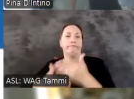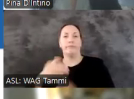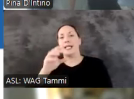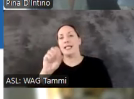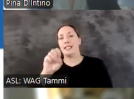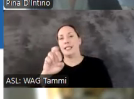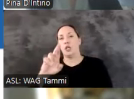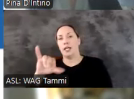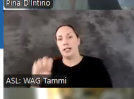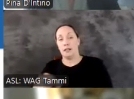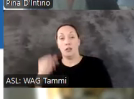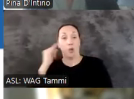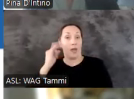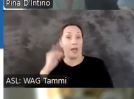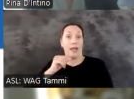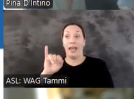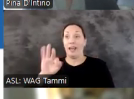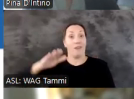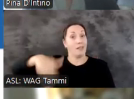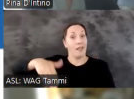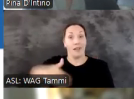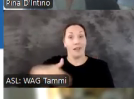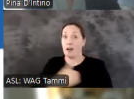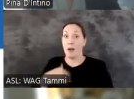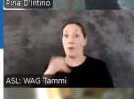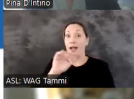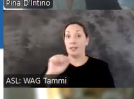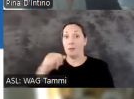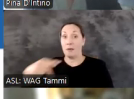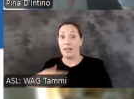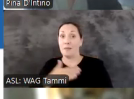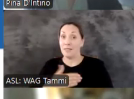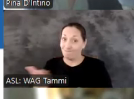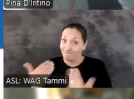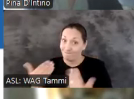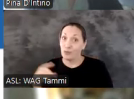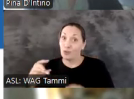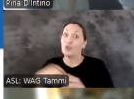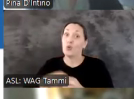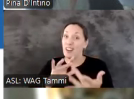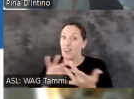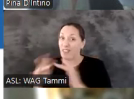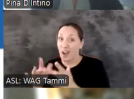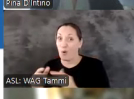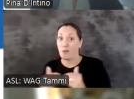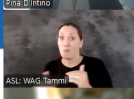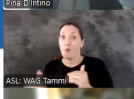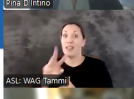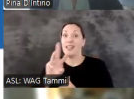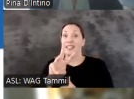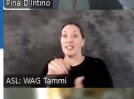for those who are not yet a member of IAAP, we welcome you to join our network of over 6,500